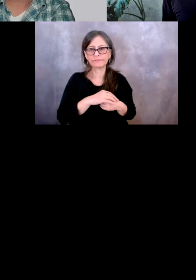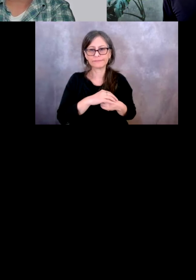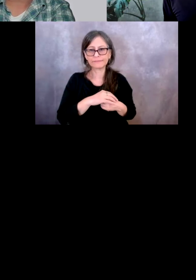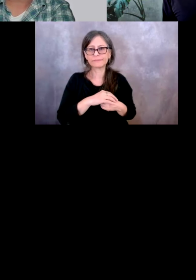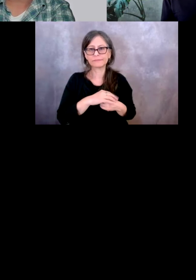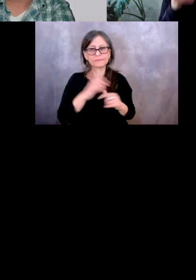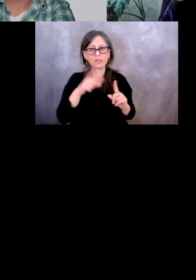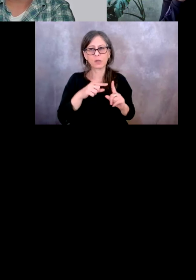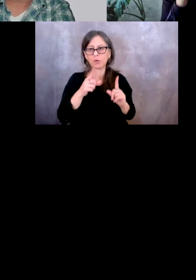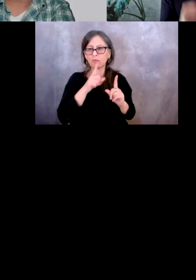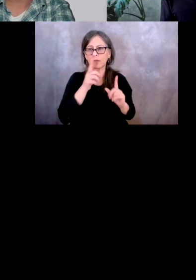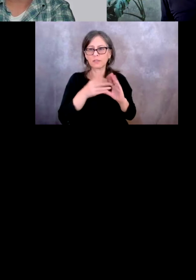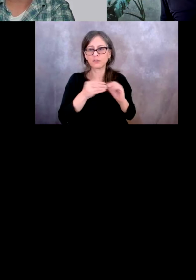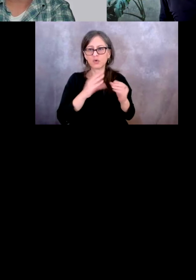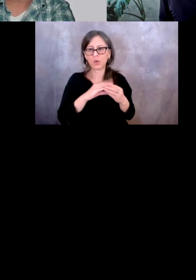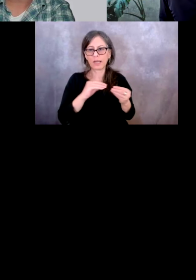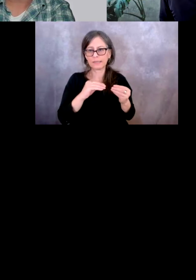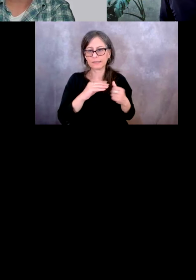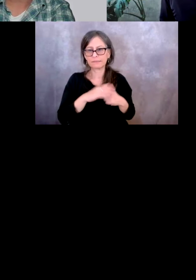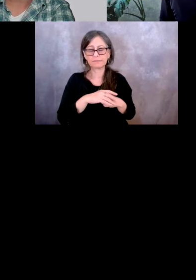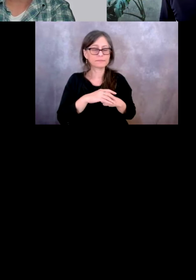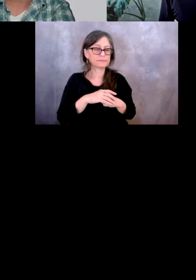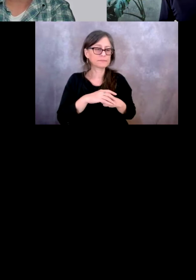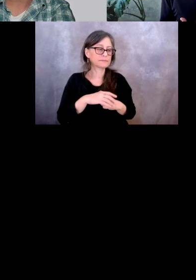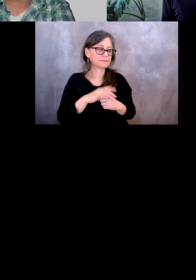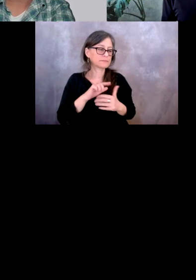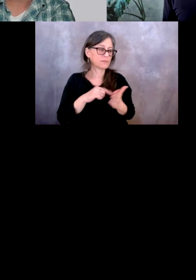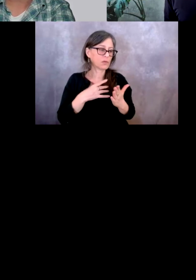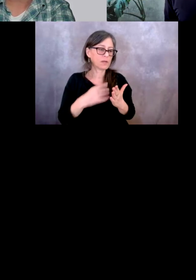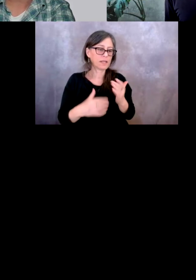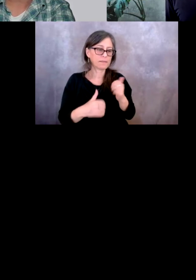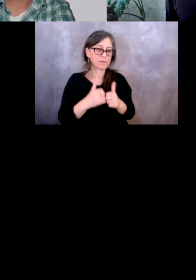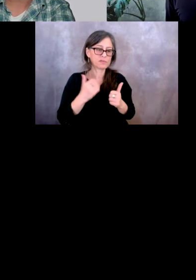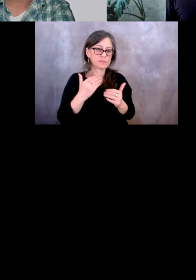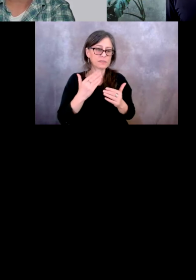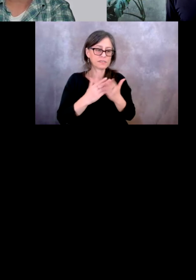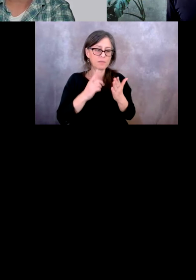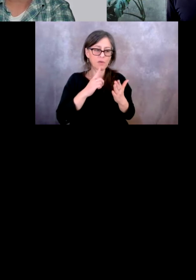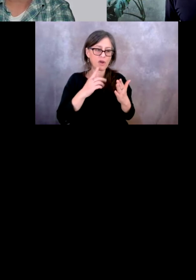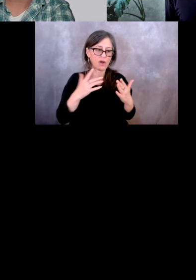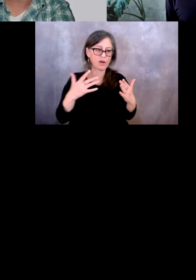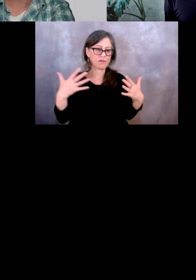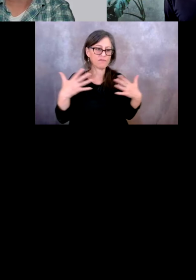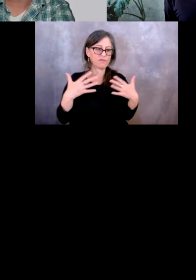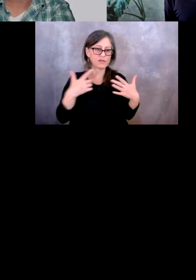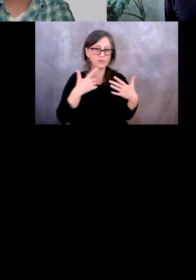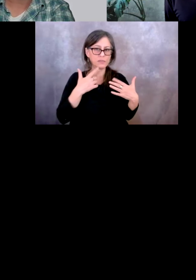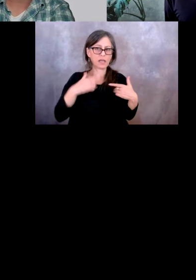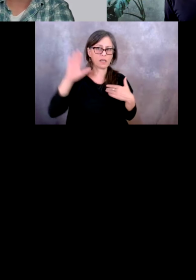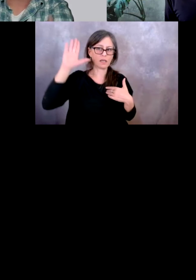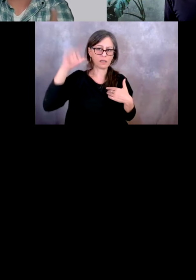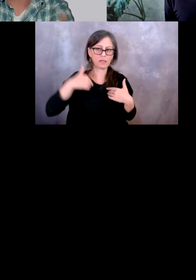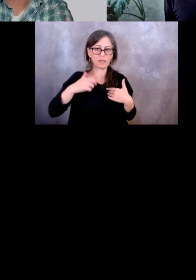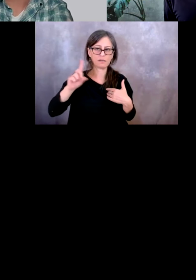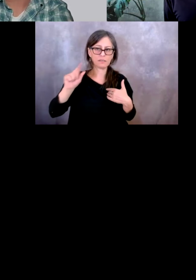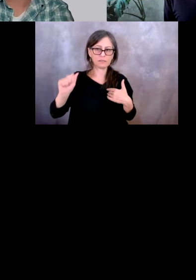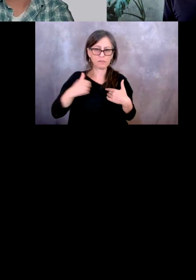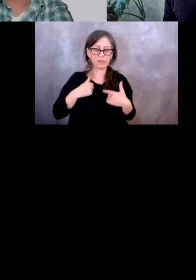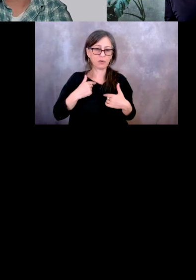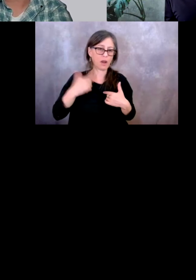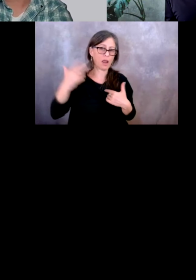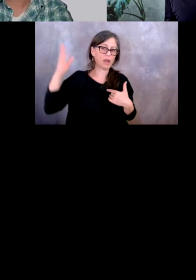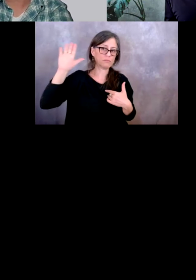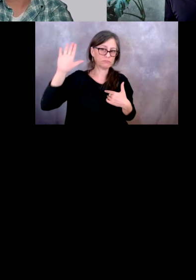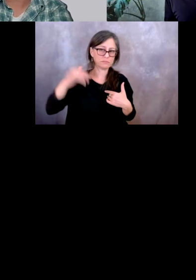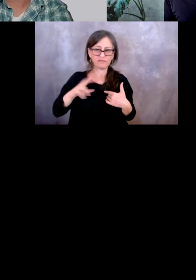all about telling these real stories. What I liked most about it is some of us are afraid to speak up and say, I'm a person with disabilities, or that I'm a veteran, or